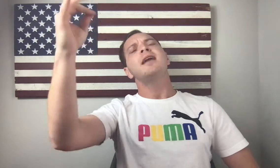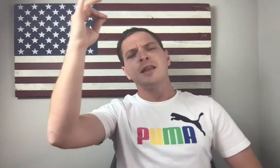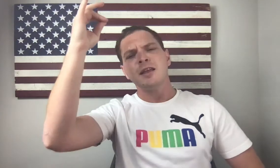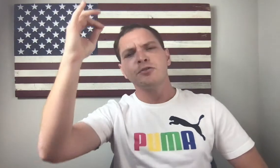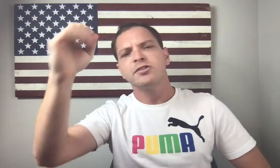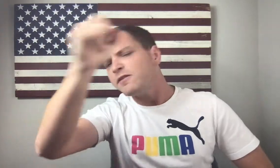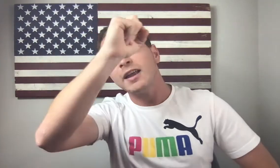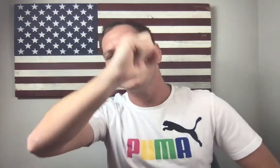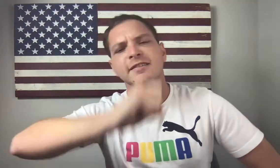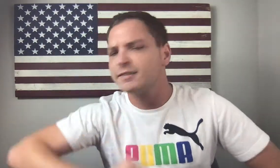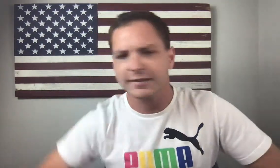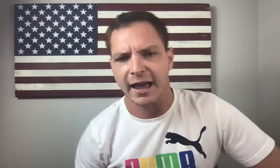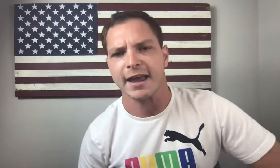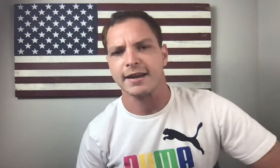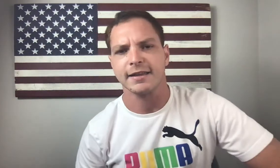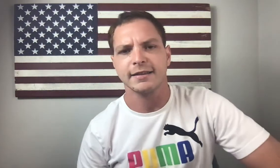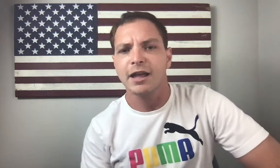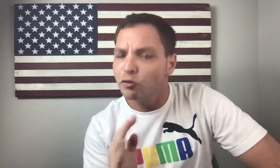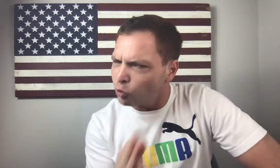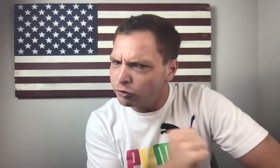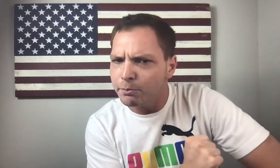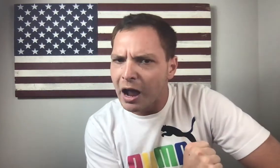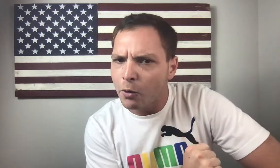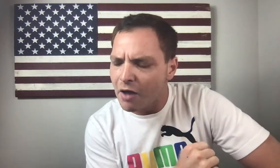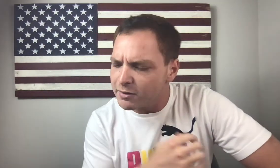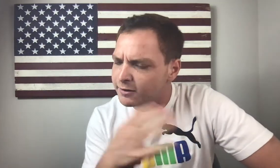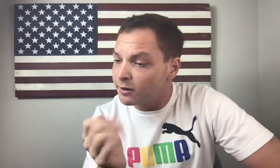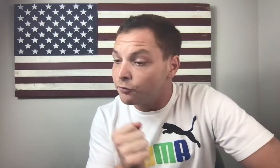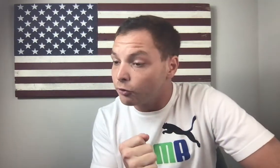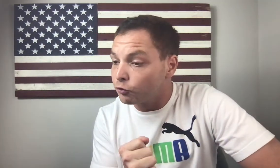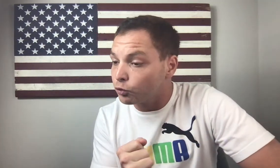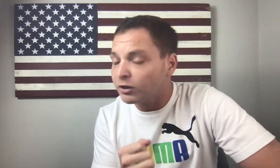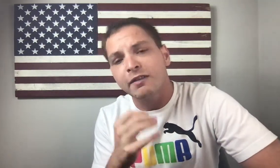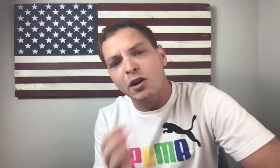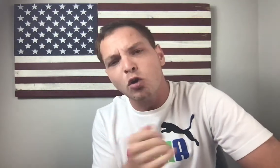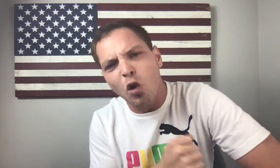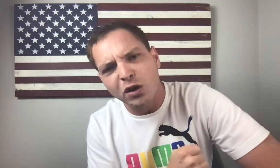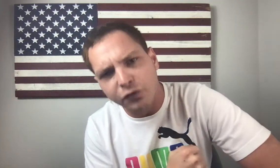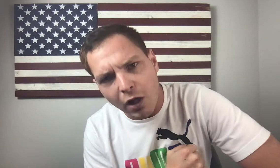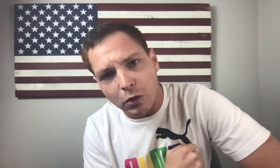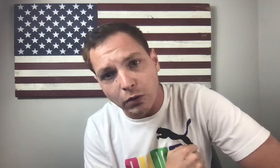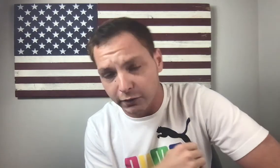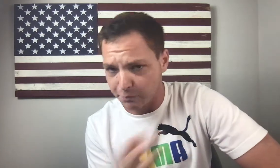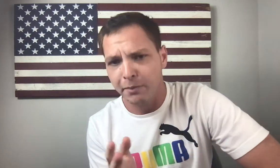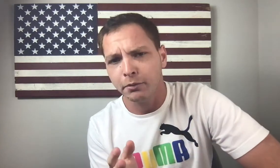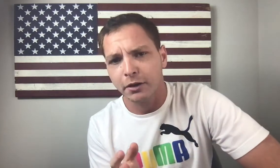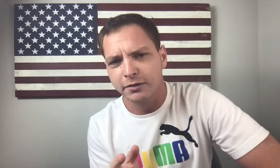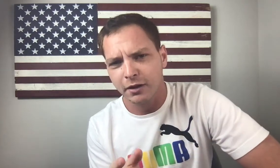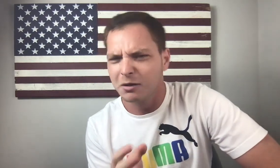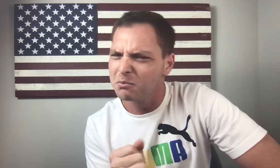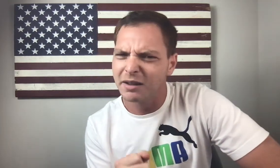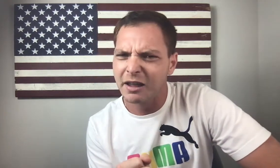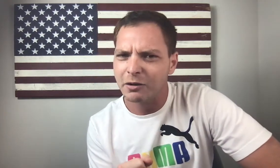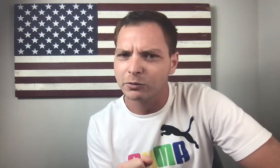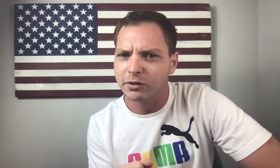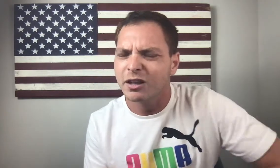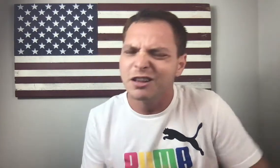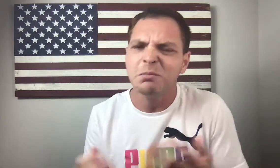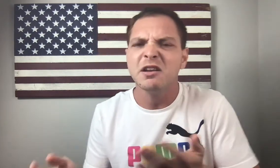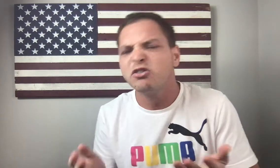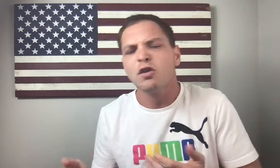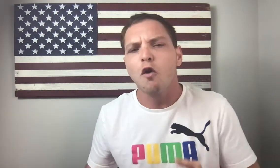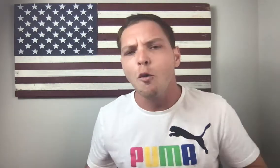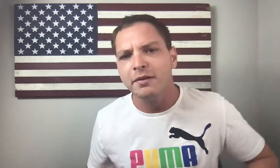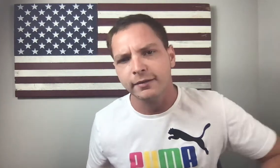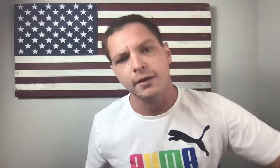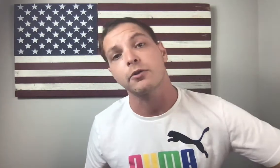Since the beginning of civilized society, those in power have been setting forth rules that they don't always follow. The people must, but they don't. It's